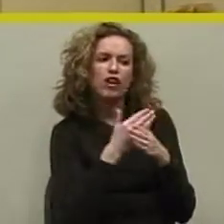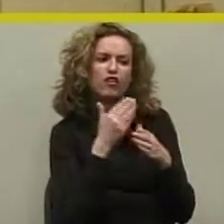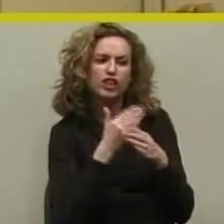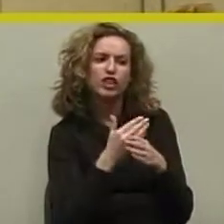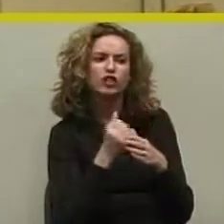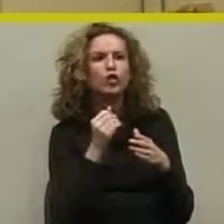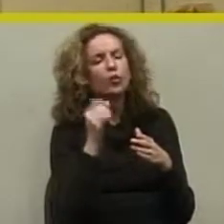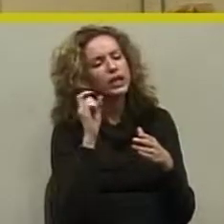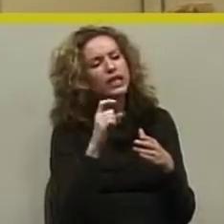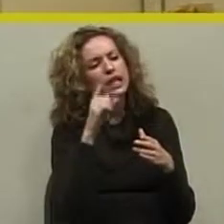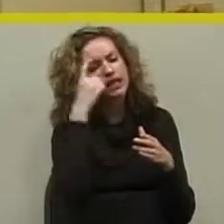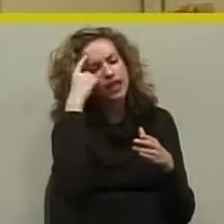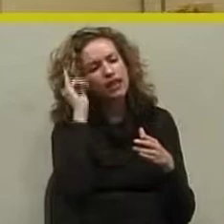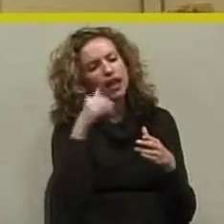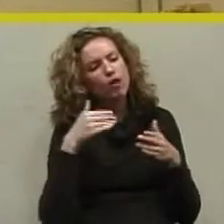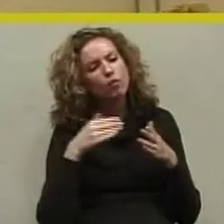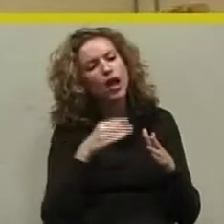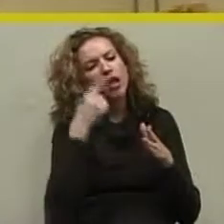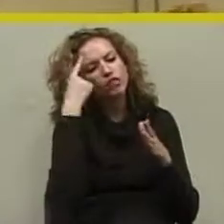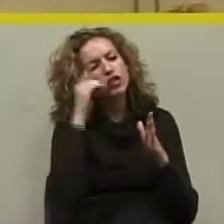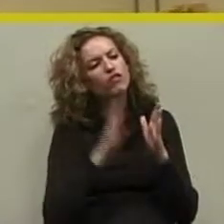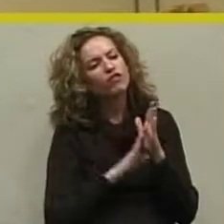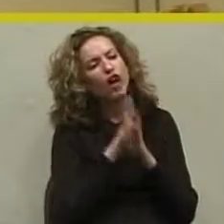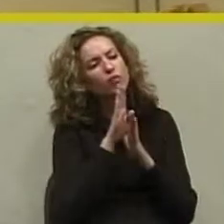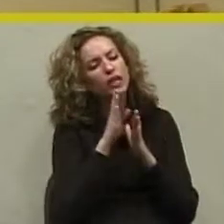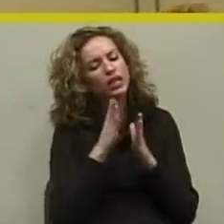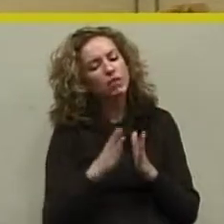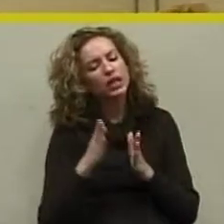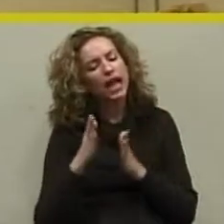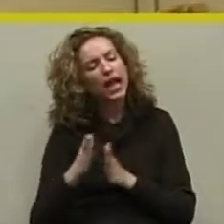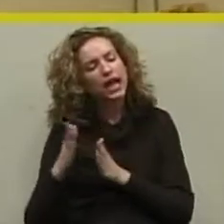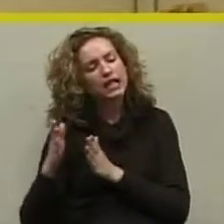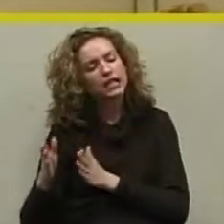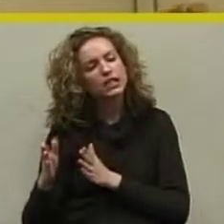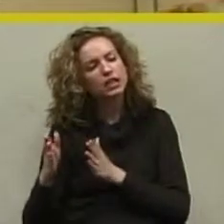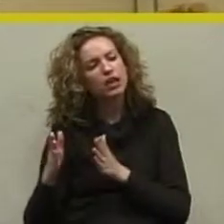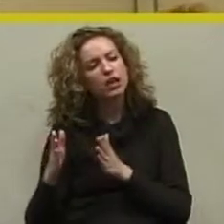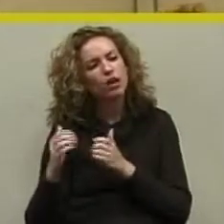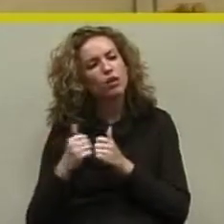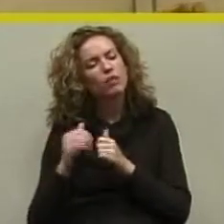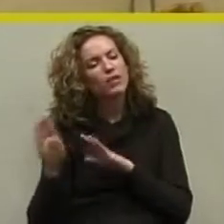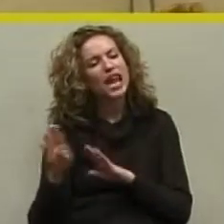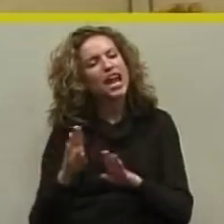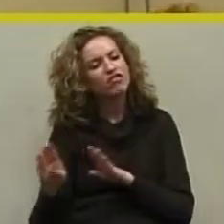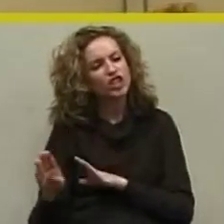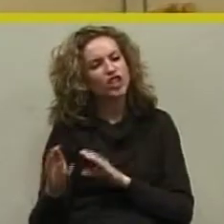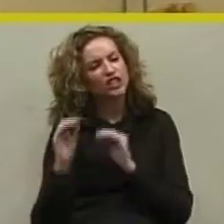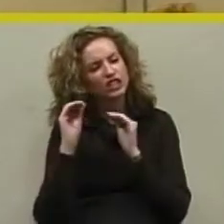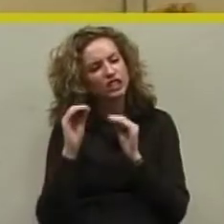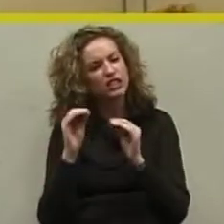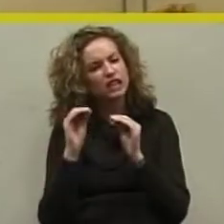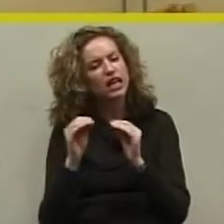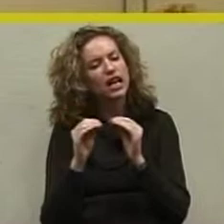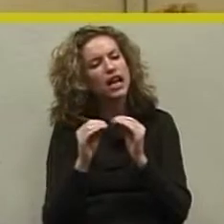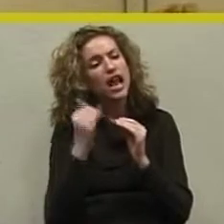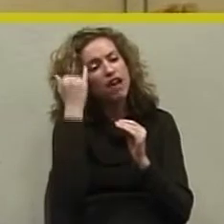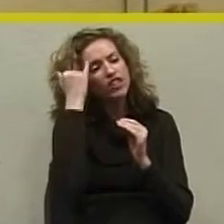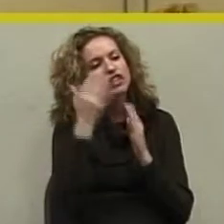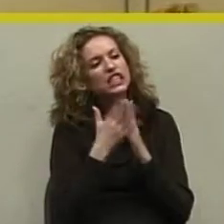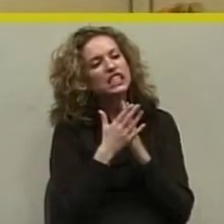when you are developing your plans. Always ask yourself, if there is a skill deficit